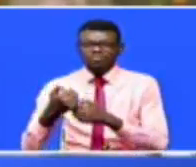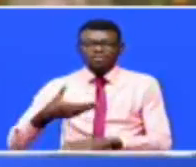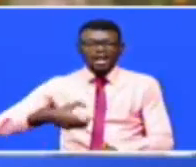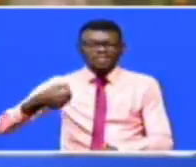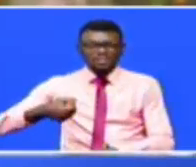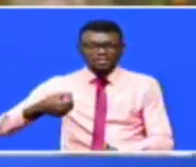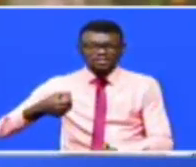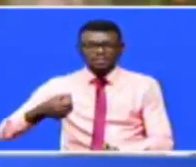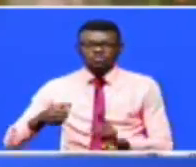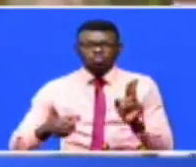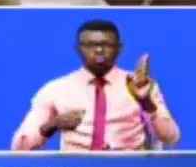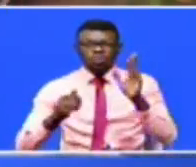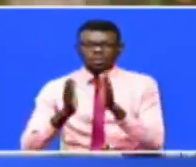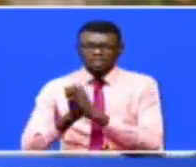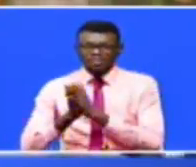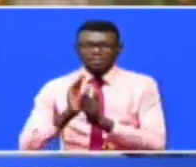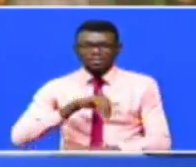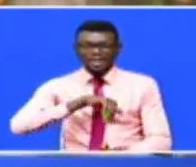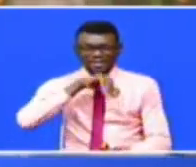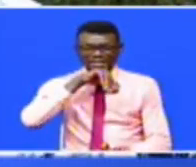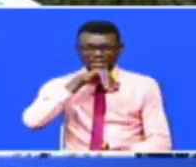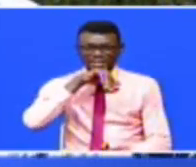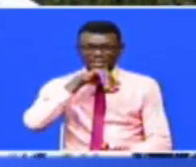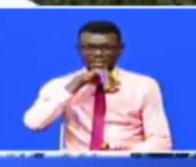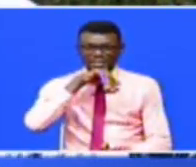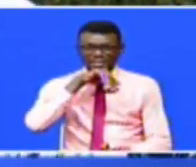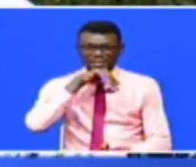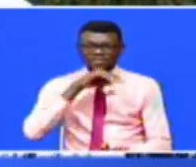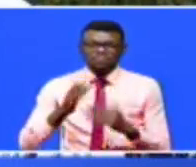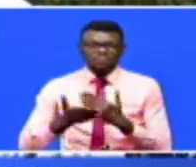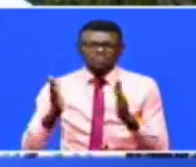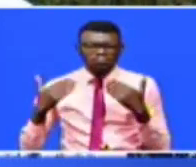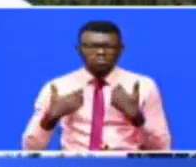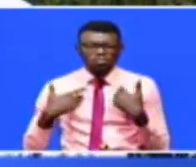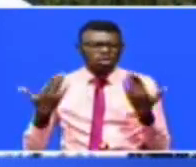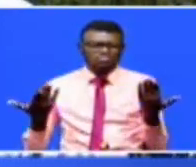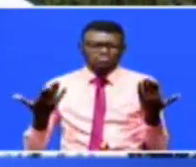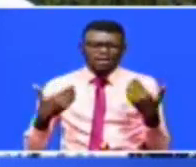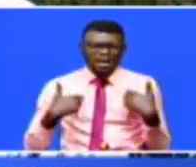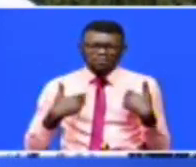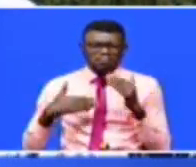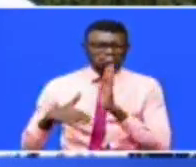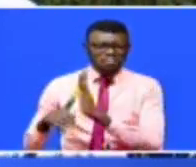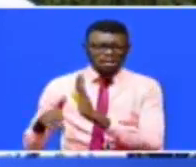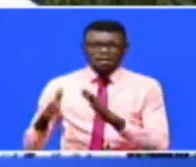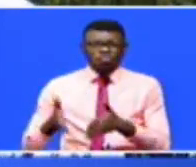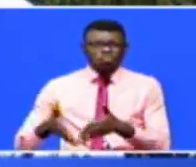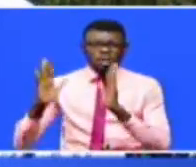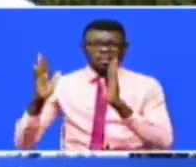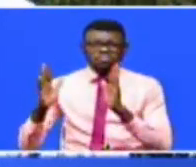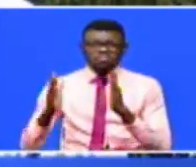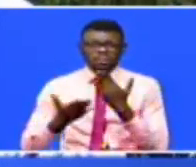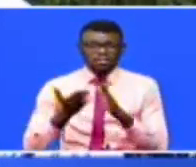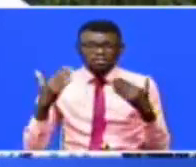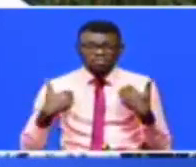Kenyatta and Raila Amolo Odinga. Some of us are reading a game into this. There are certain